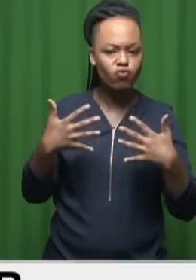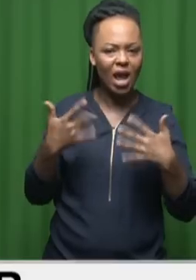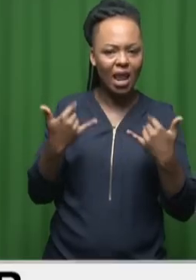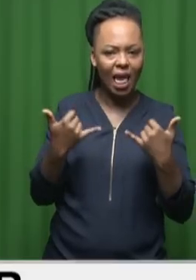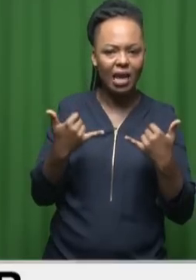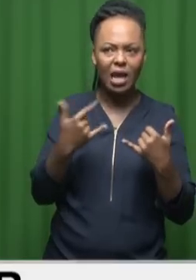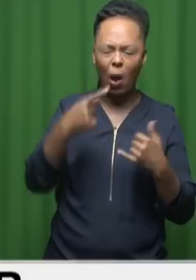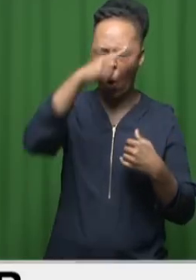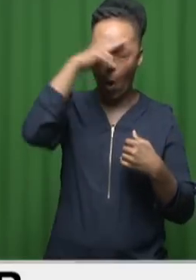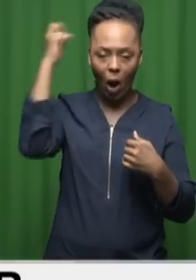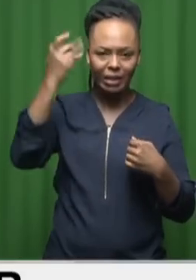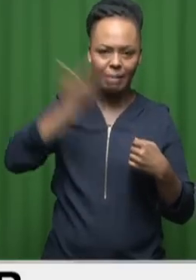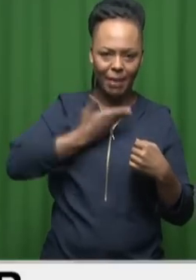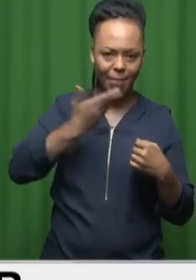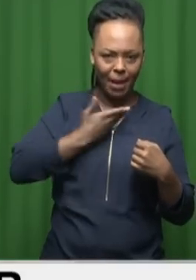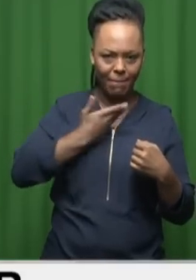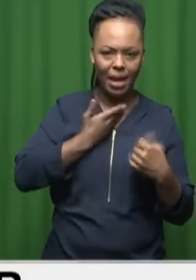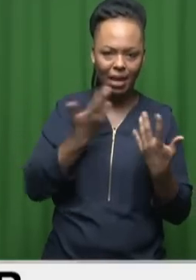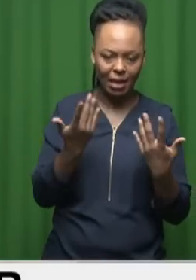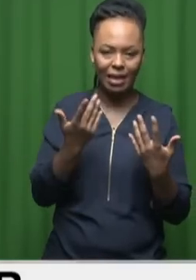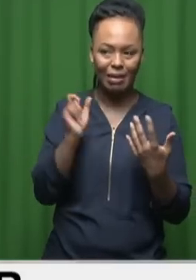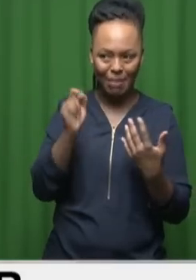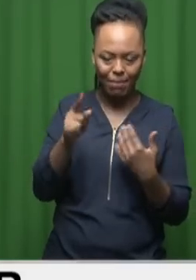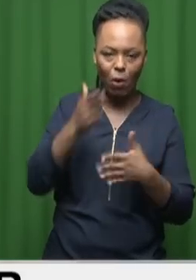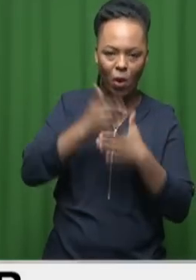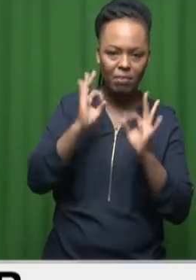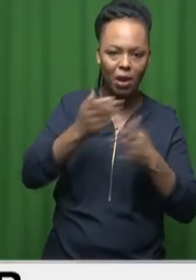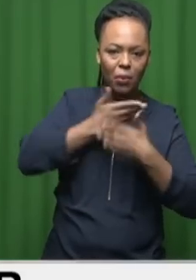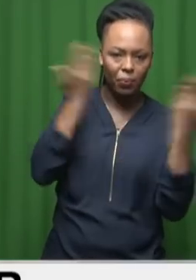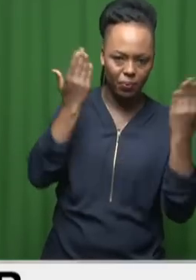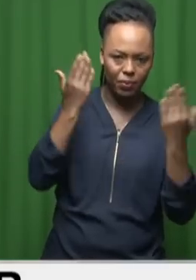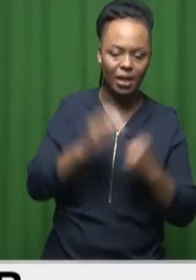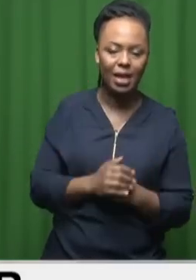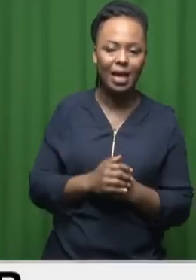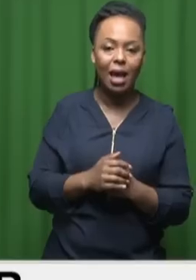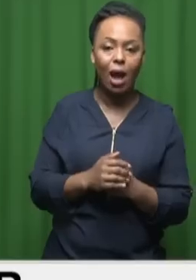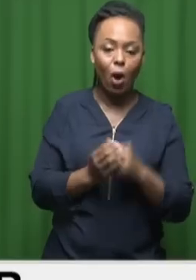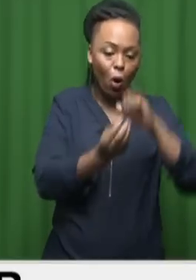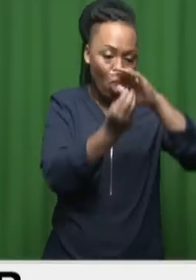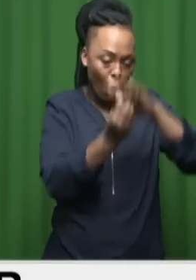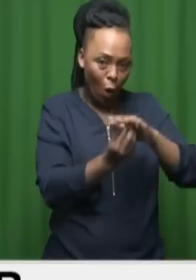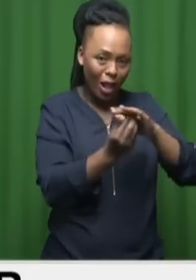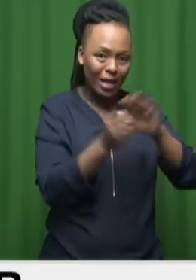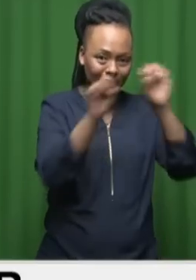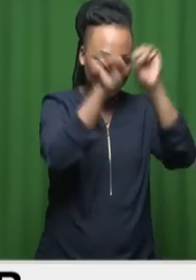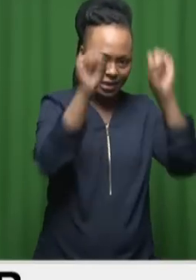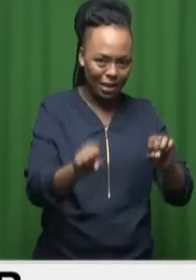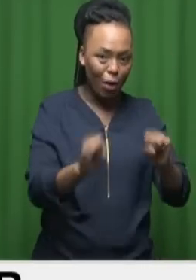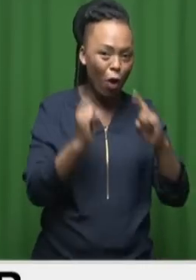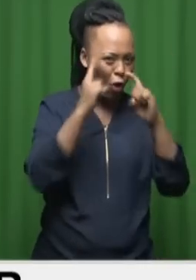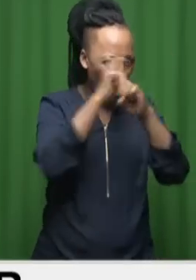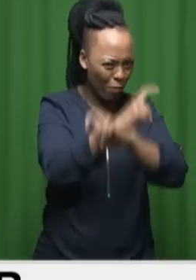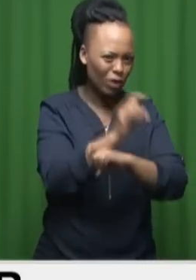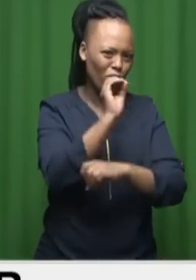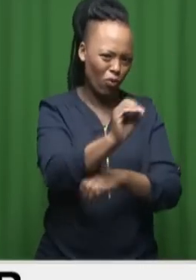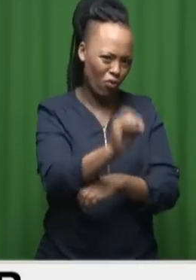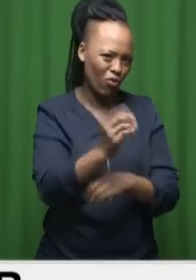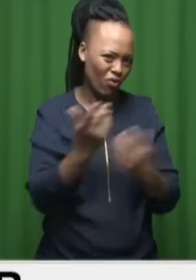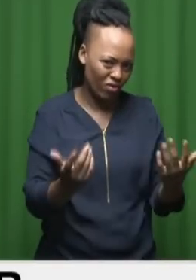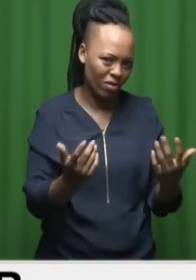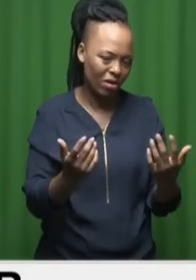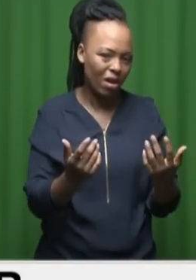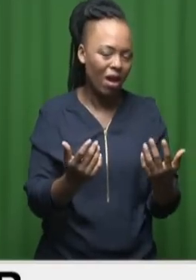heat exchangers aren't working properly. As I said, coal plants are very complex systems, and it's not just the